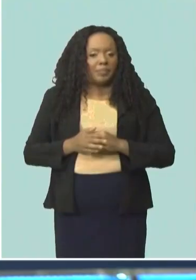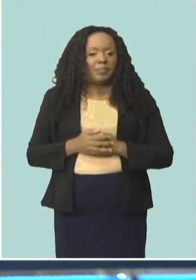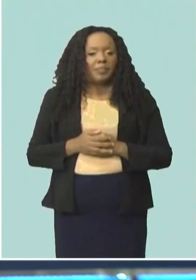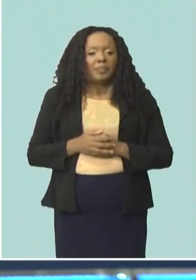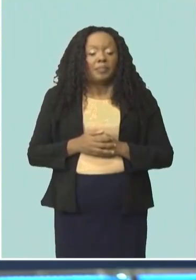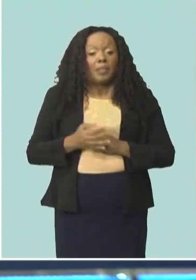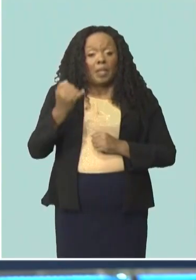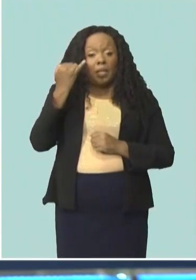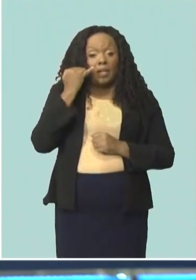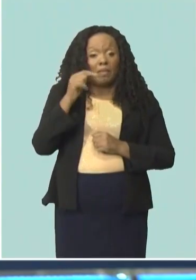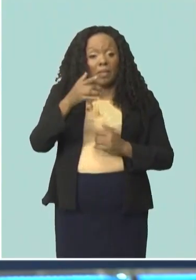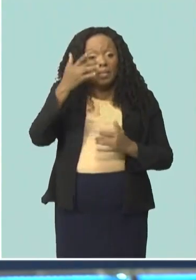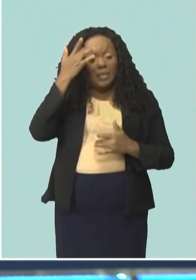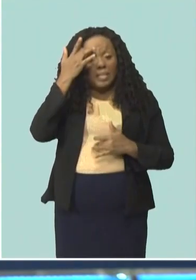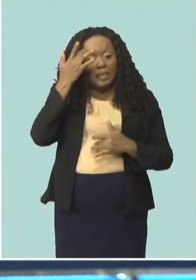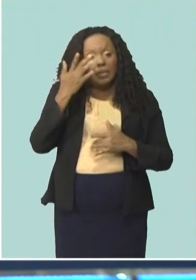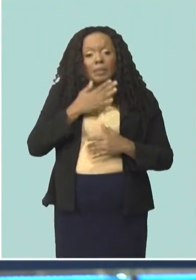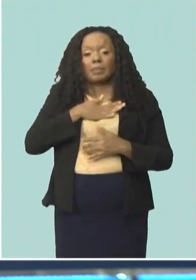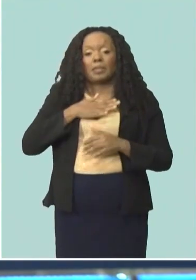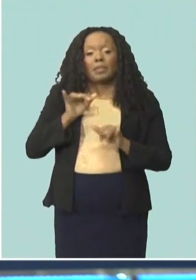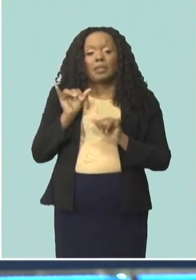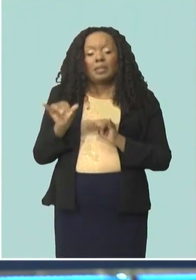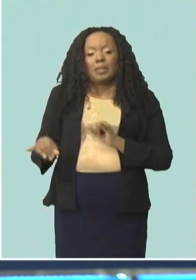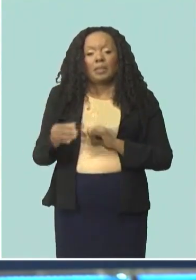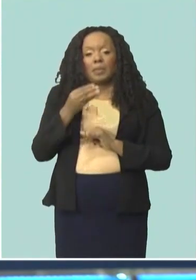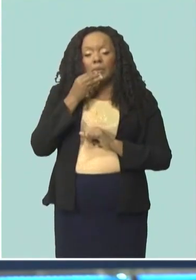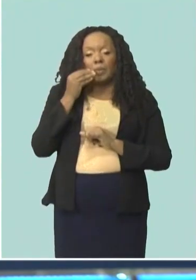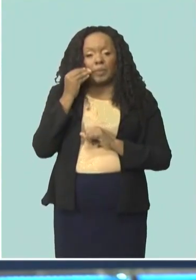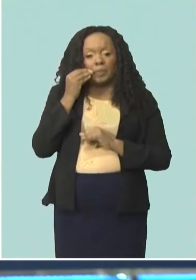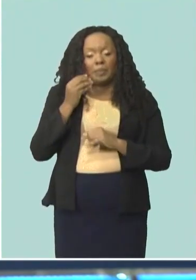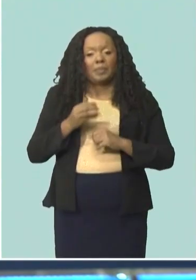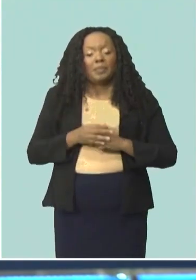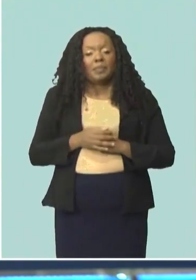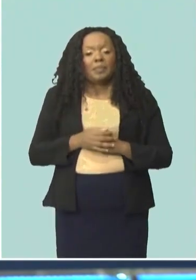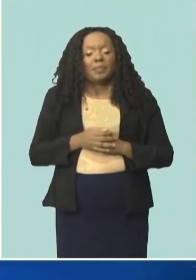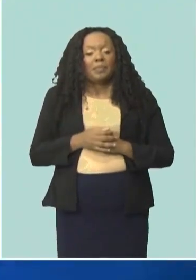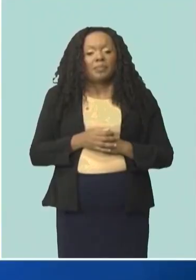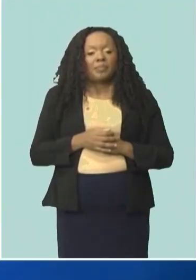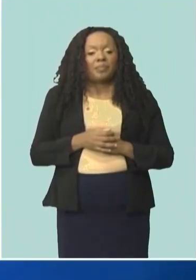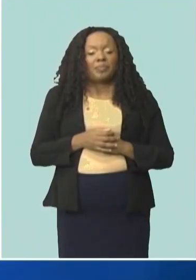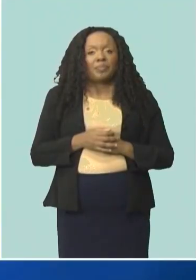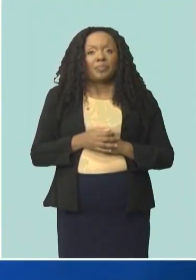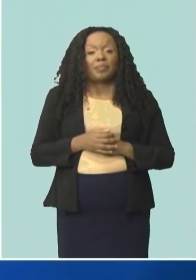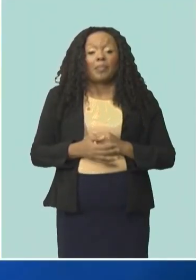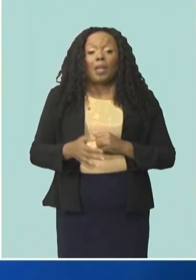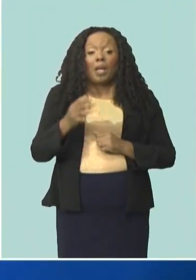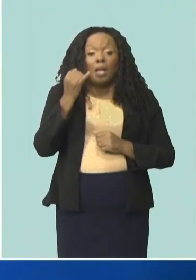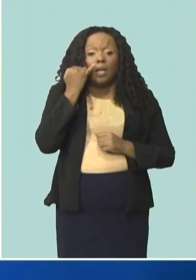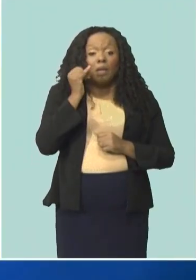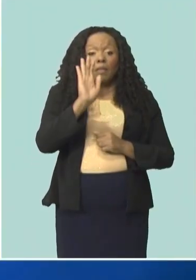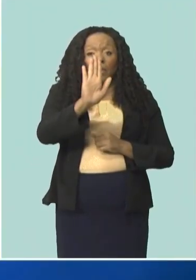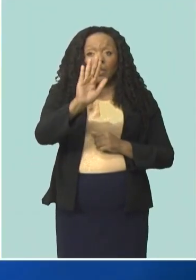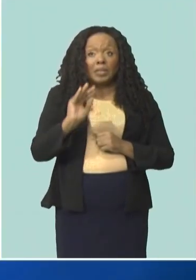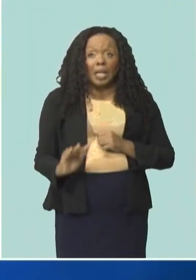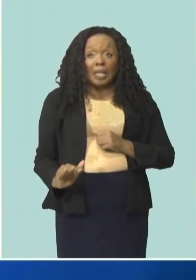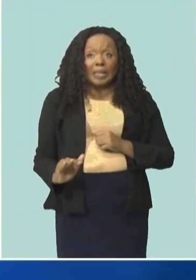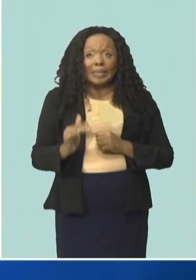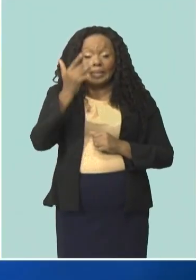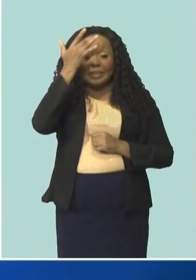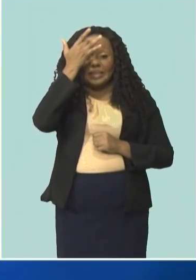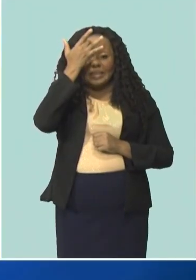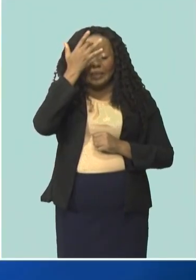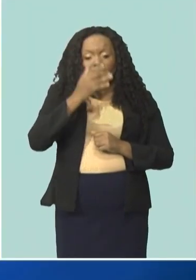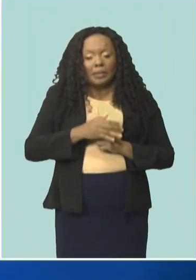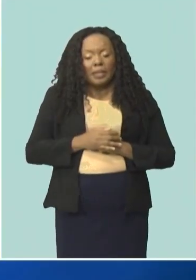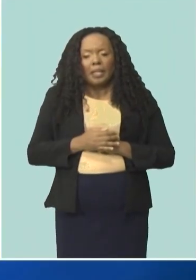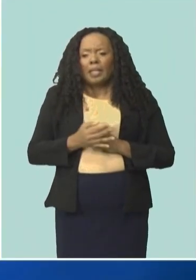Dr. Williams also advises that sick people should remain at home. If your child is sick and you know your child is now